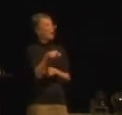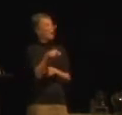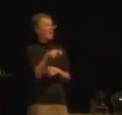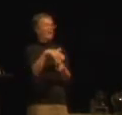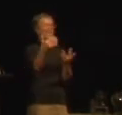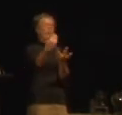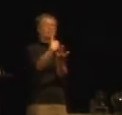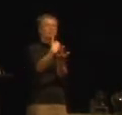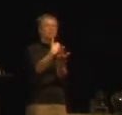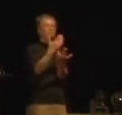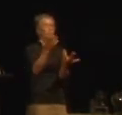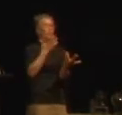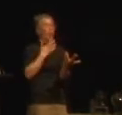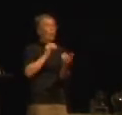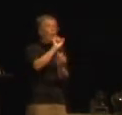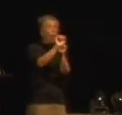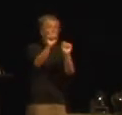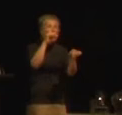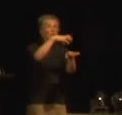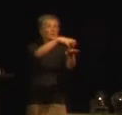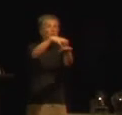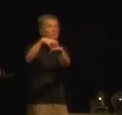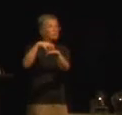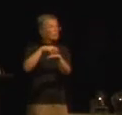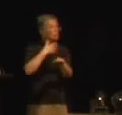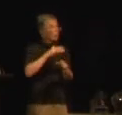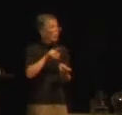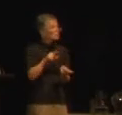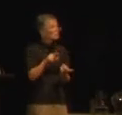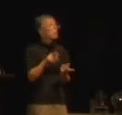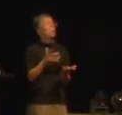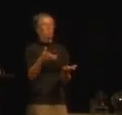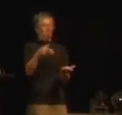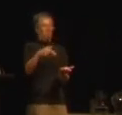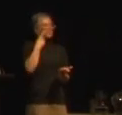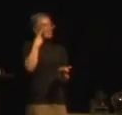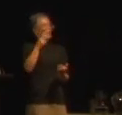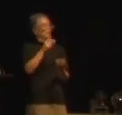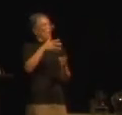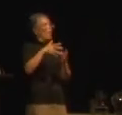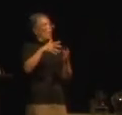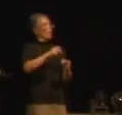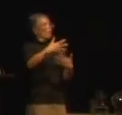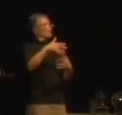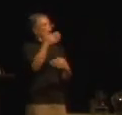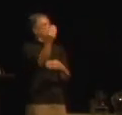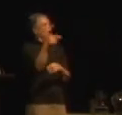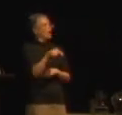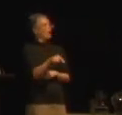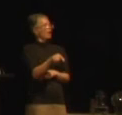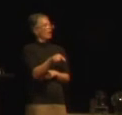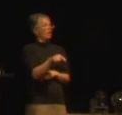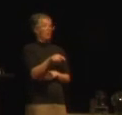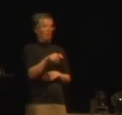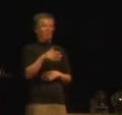might want to deliver this kind of programming at their own institution, as well as a day or even a series of days, if there's appetite, that are devoted